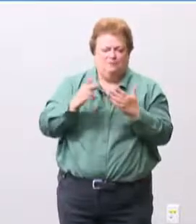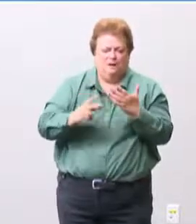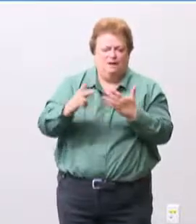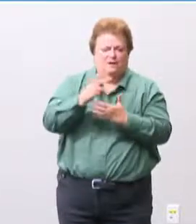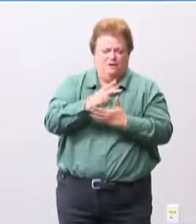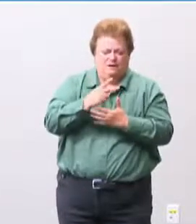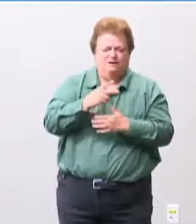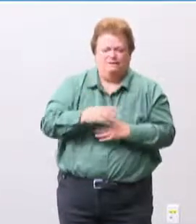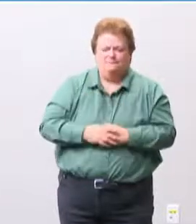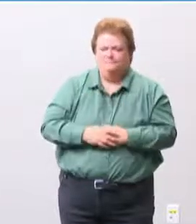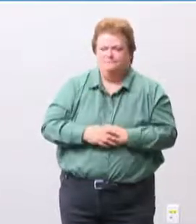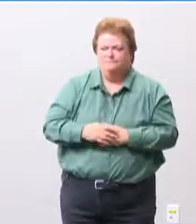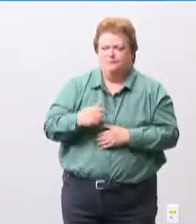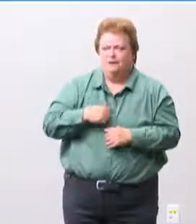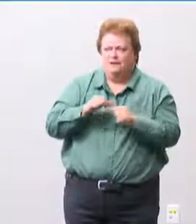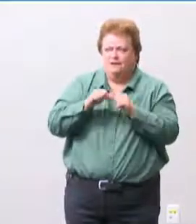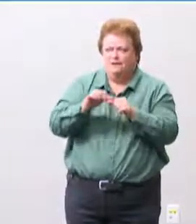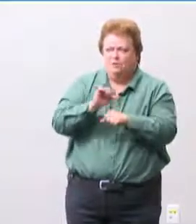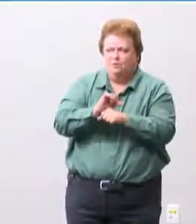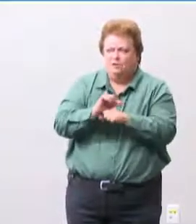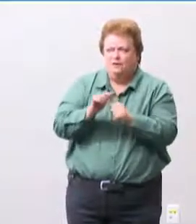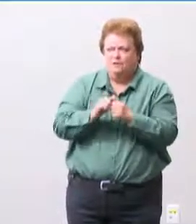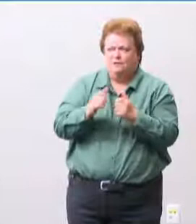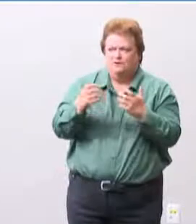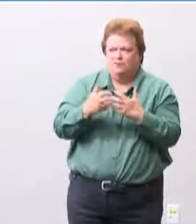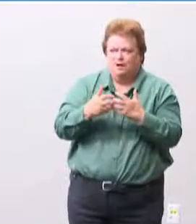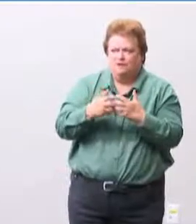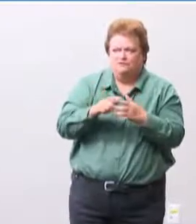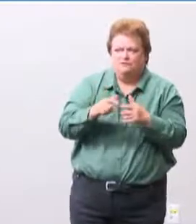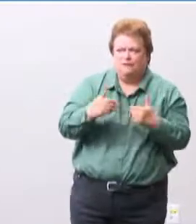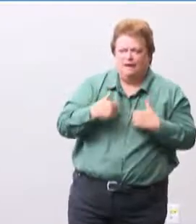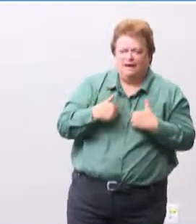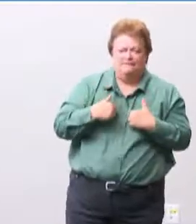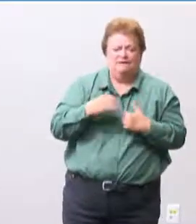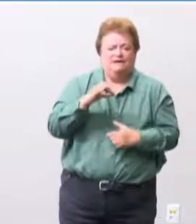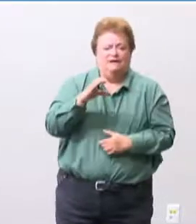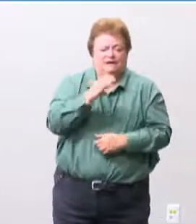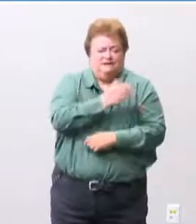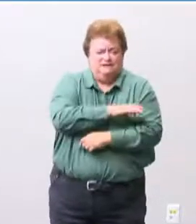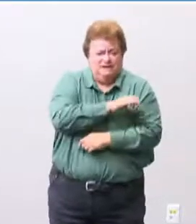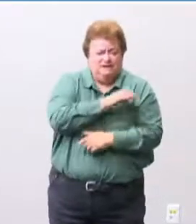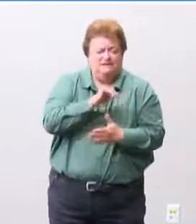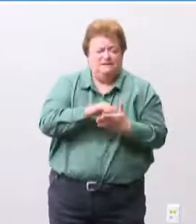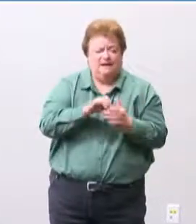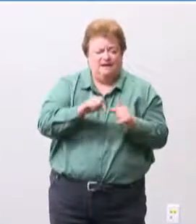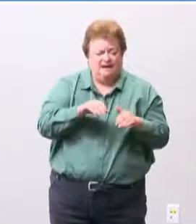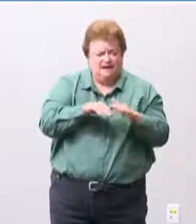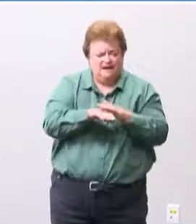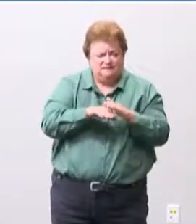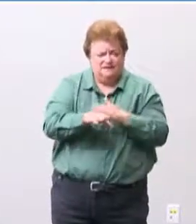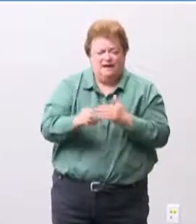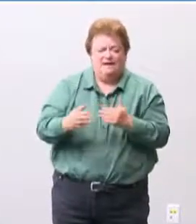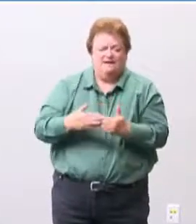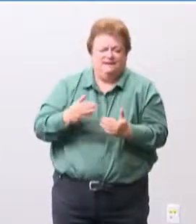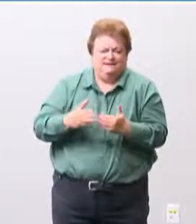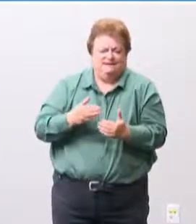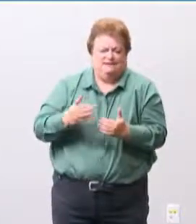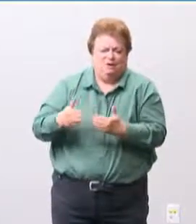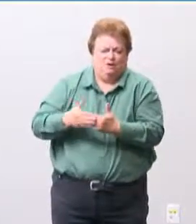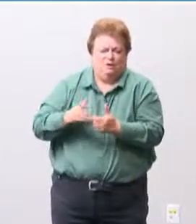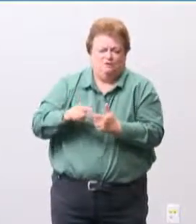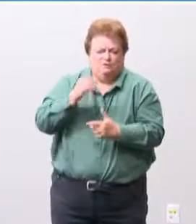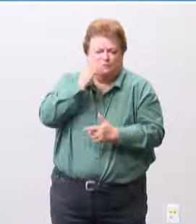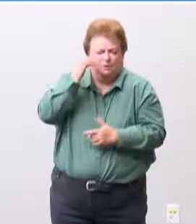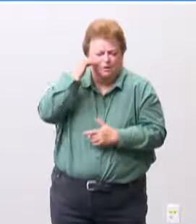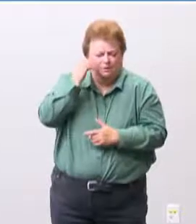us. We will keep working with partners to host clinics that are accessible, convenient, and close to home.